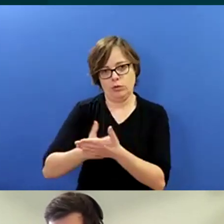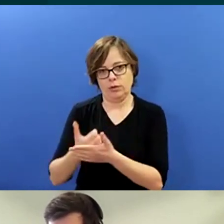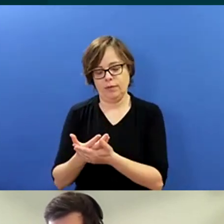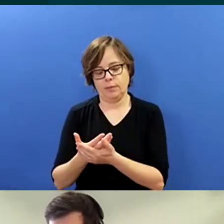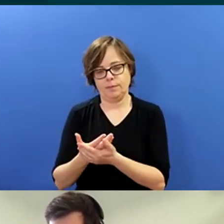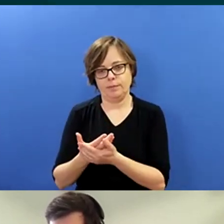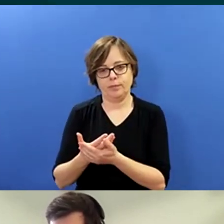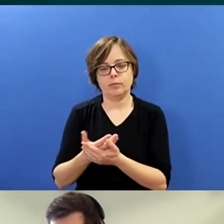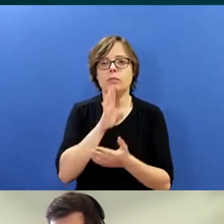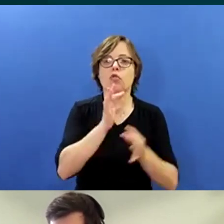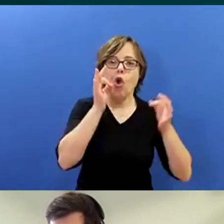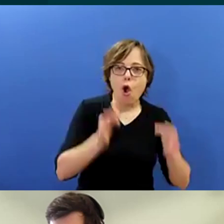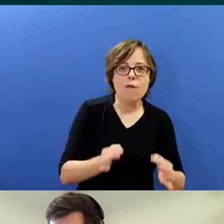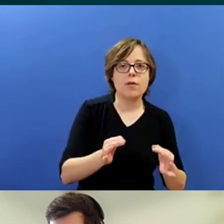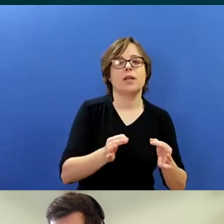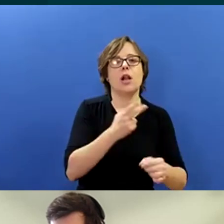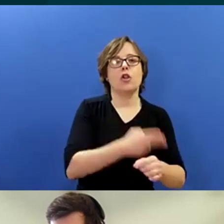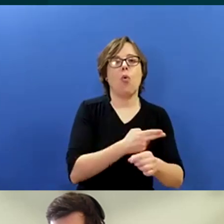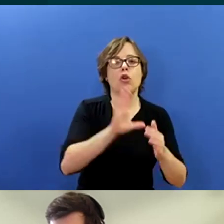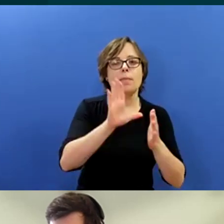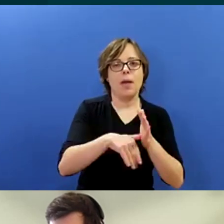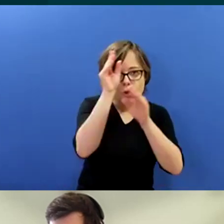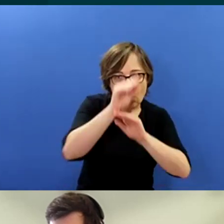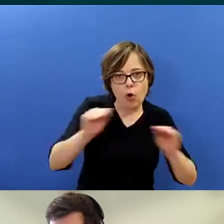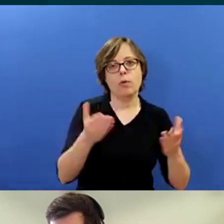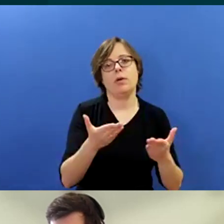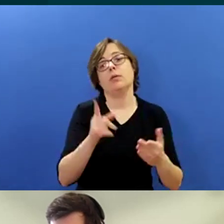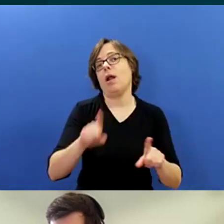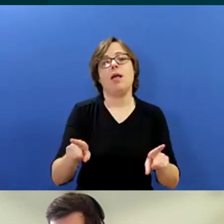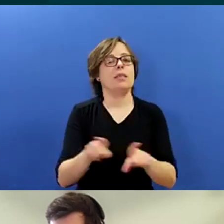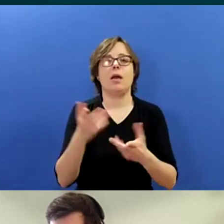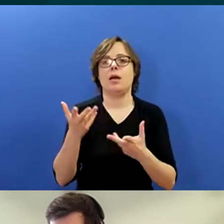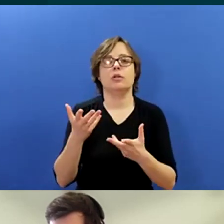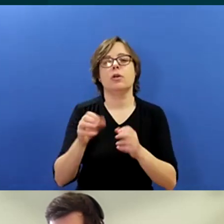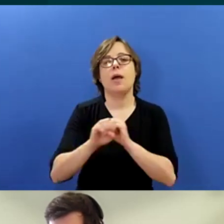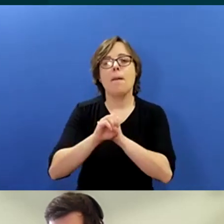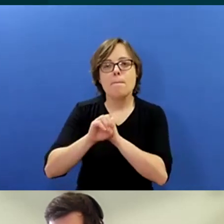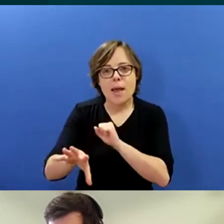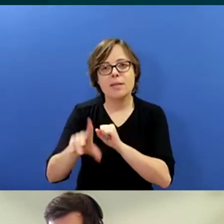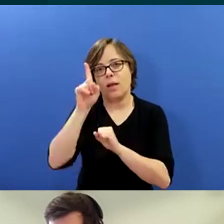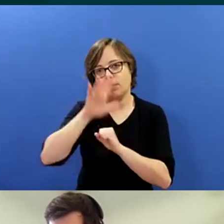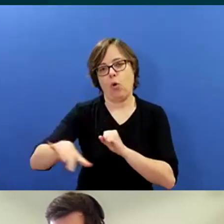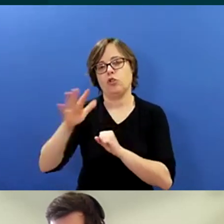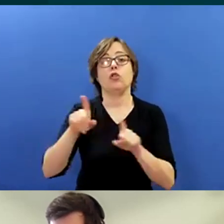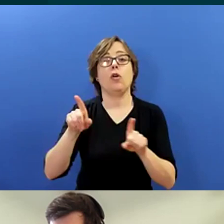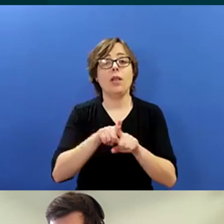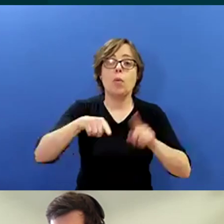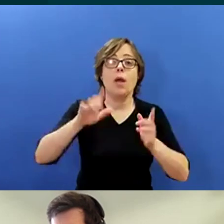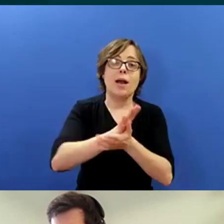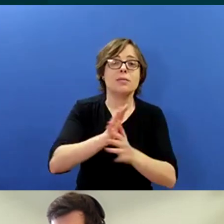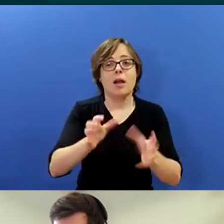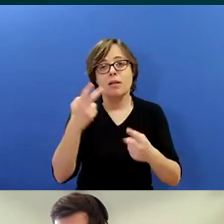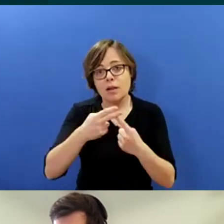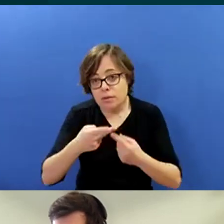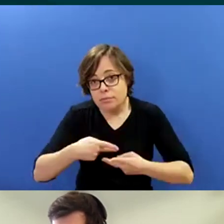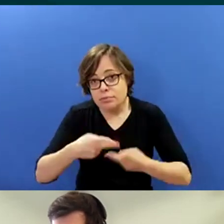city communication, like as I said before, media announcements, etc., social media, but also contact